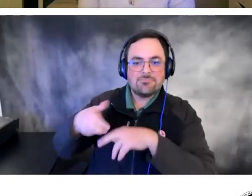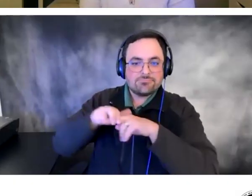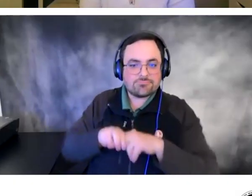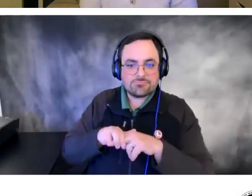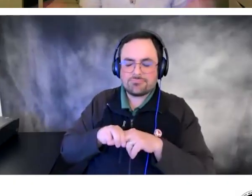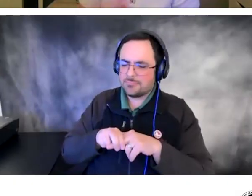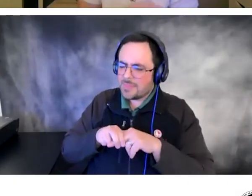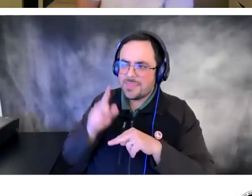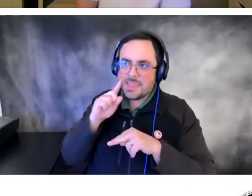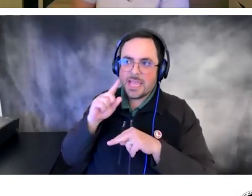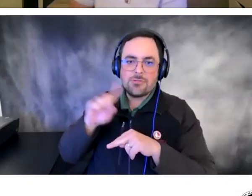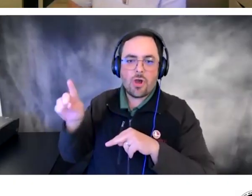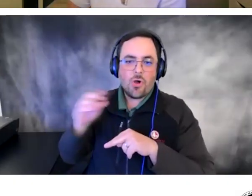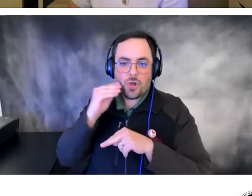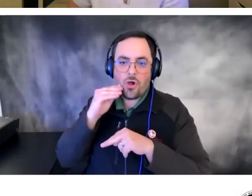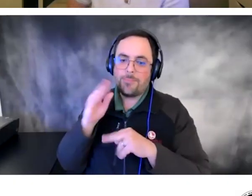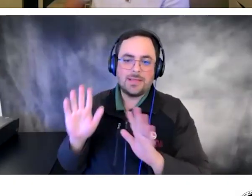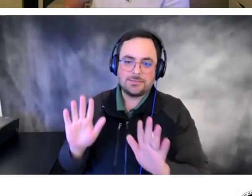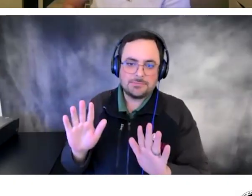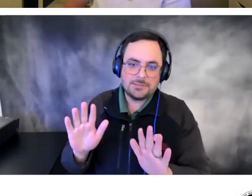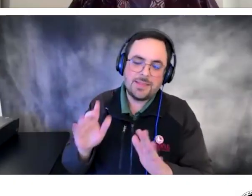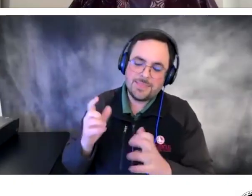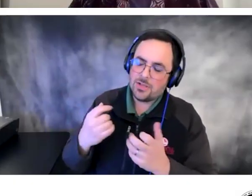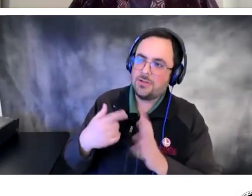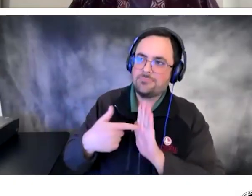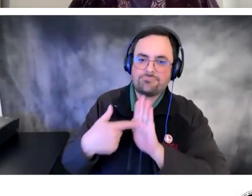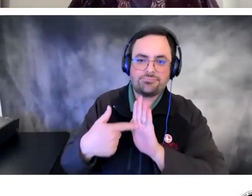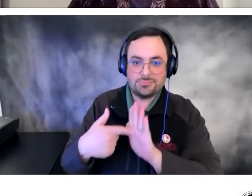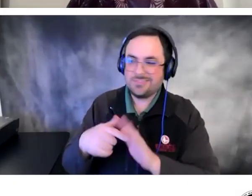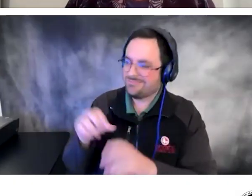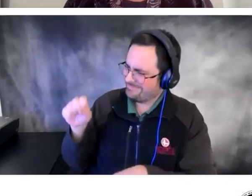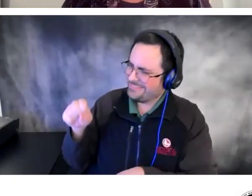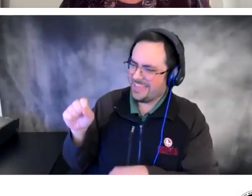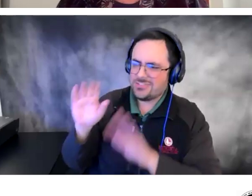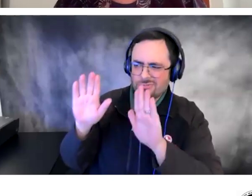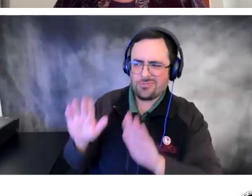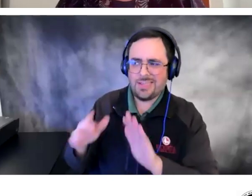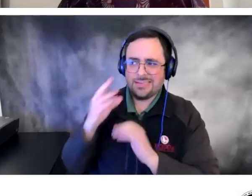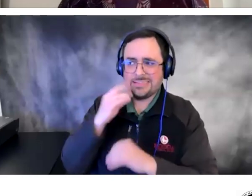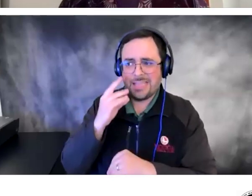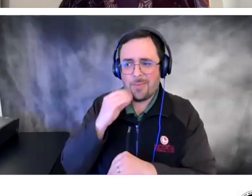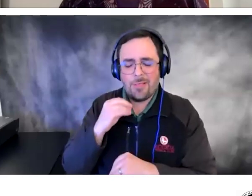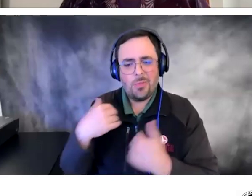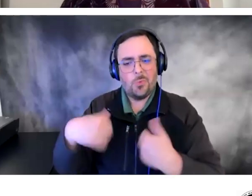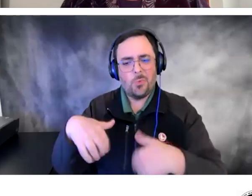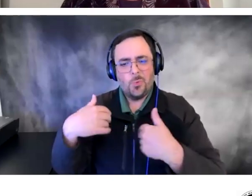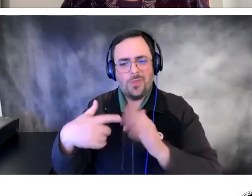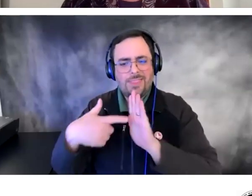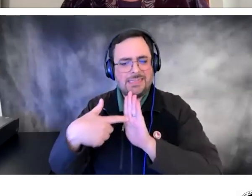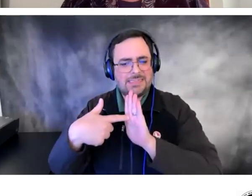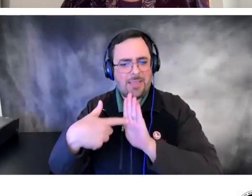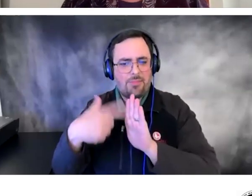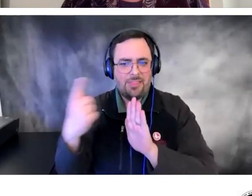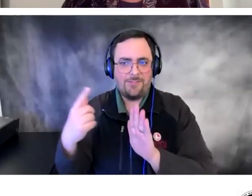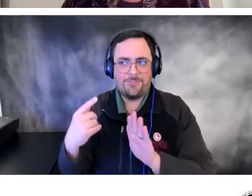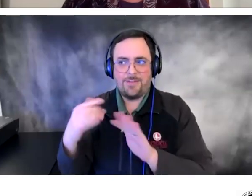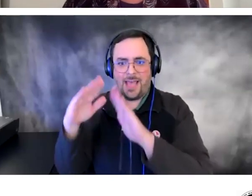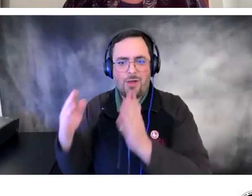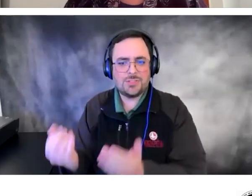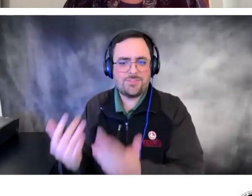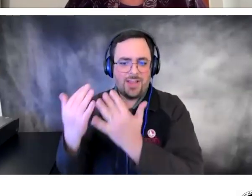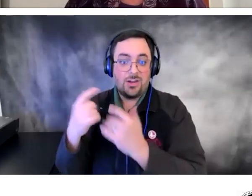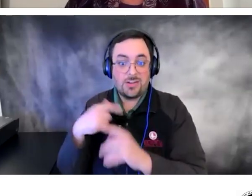go back to, the dangerous site. But Yeah, that's a great example, a sad one, but a real life example. And to ignore that